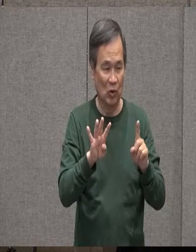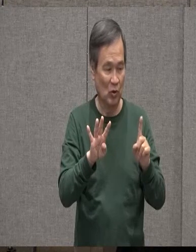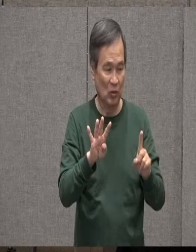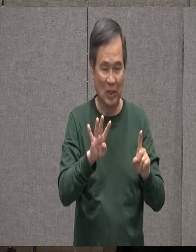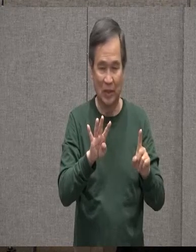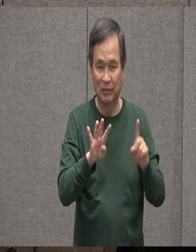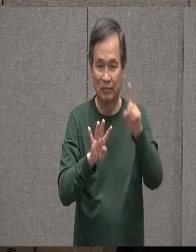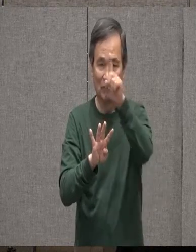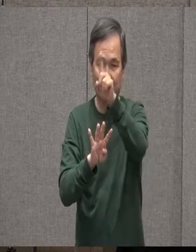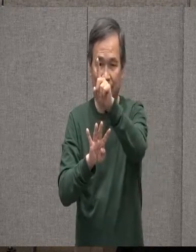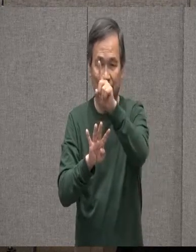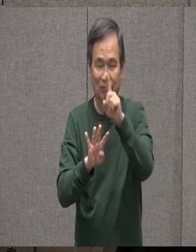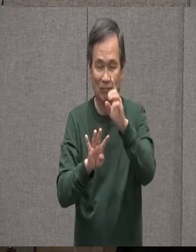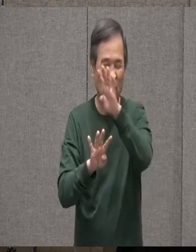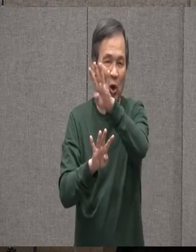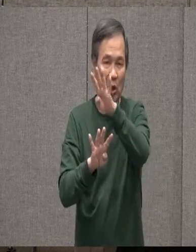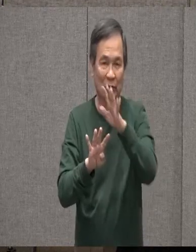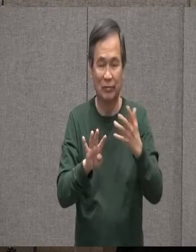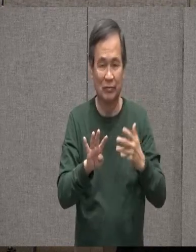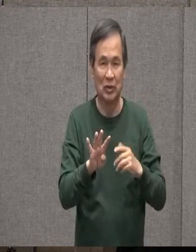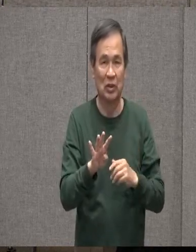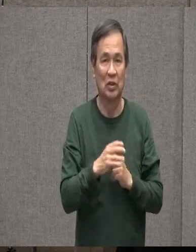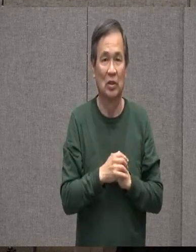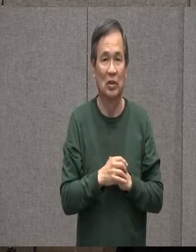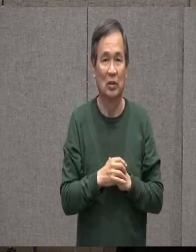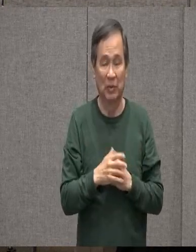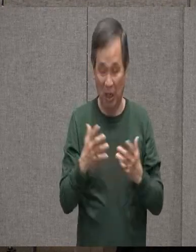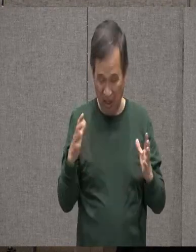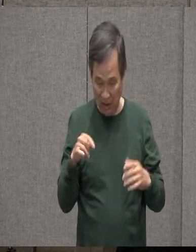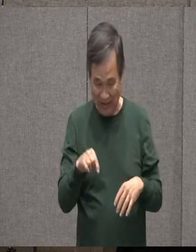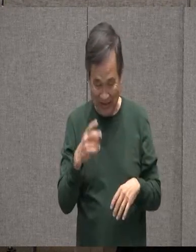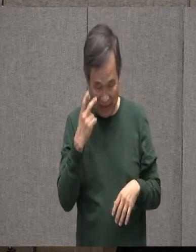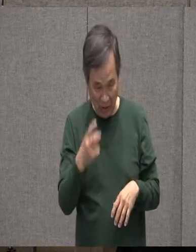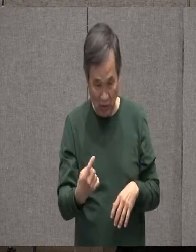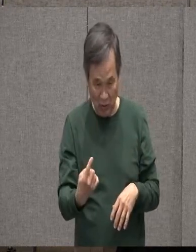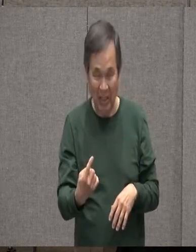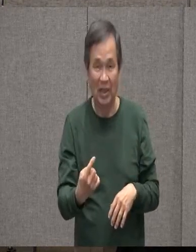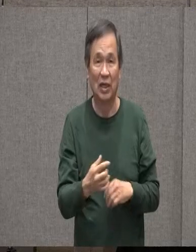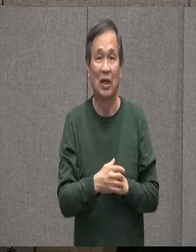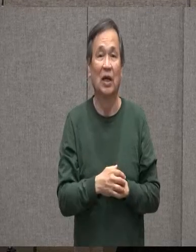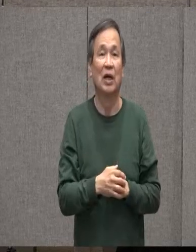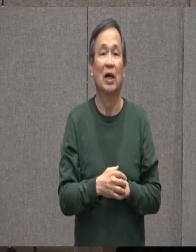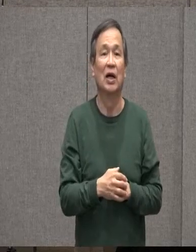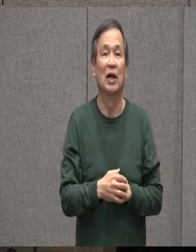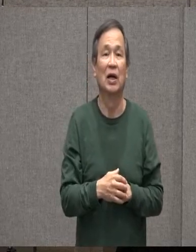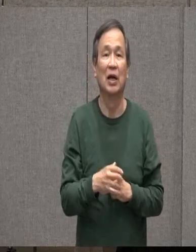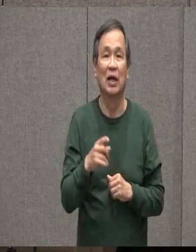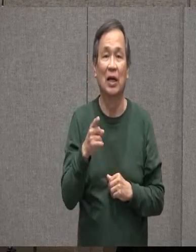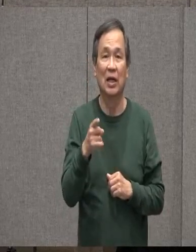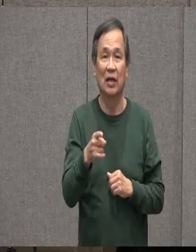row completed, and I'm just trying to think of what do I want to do next. Maybe